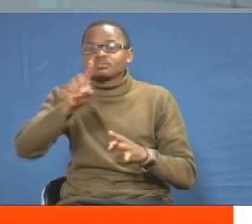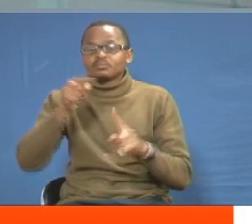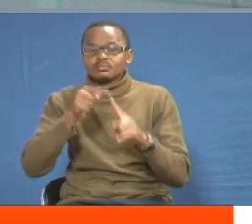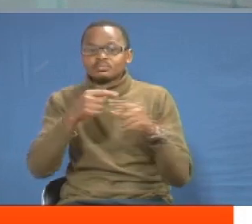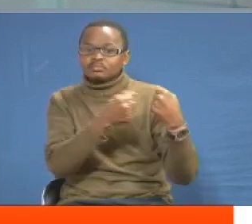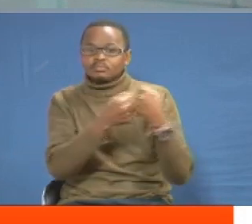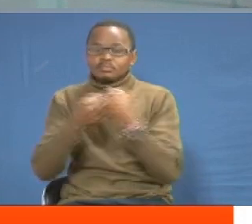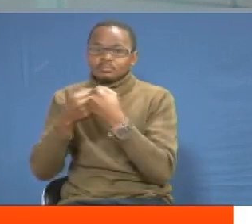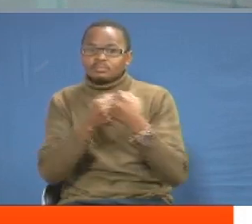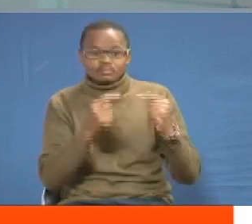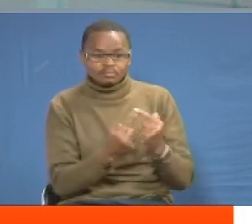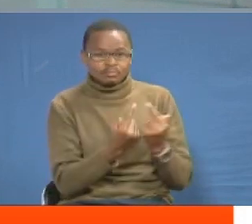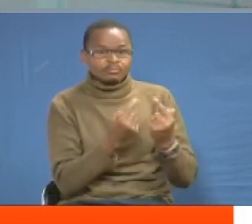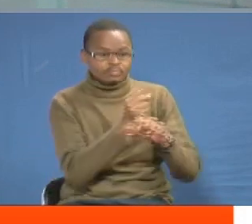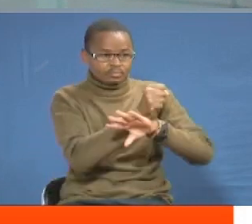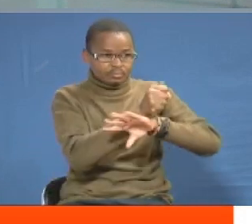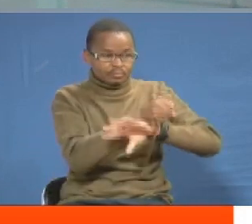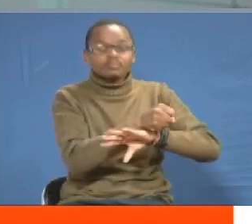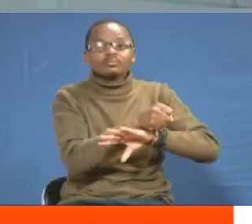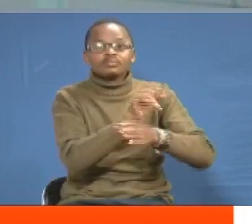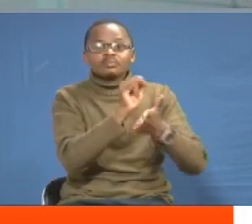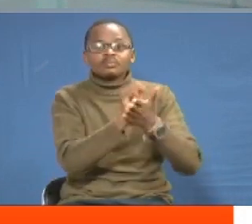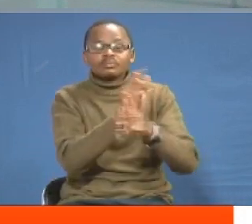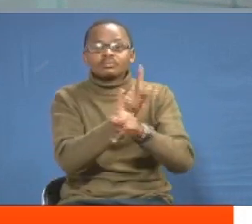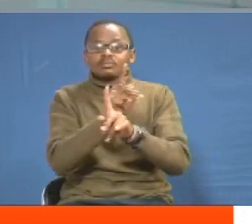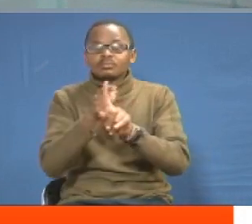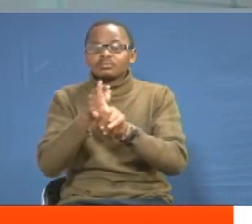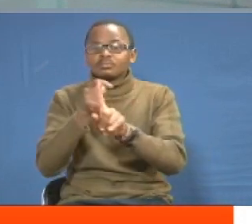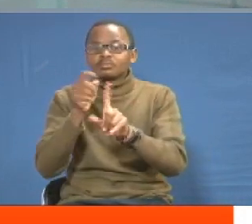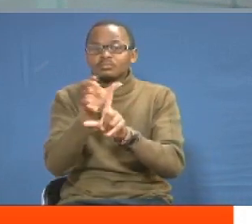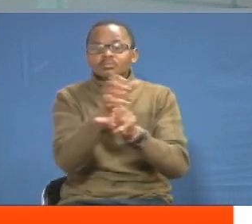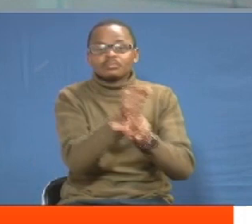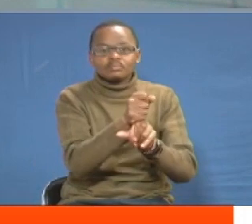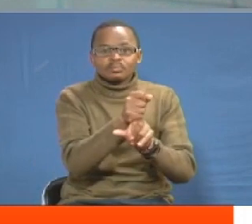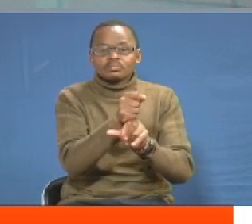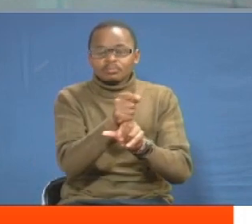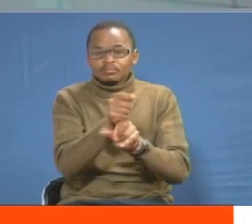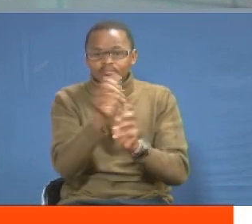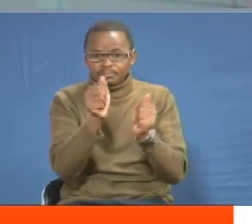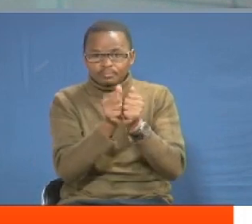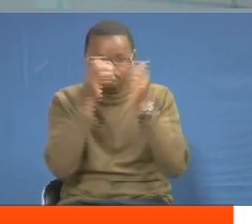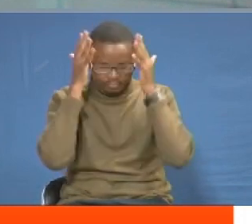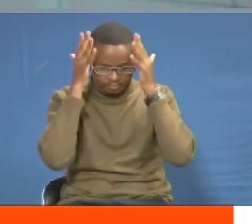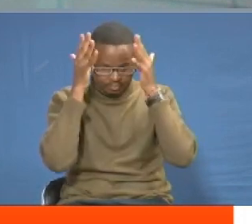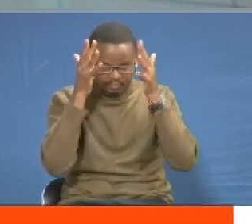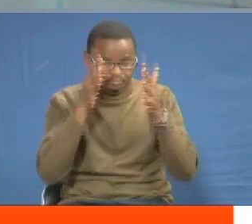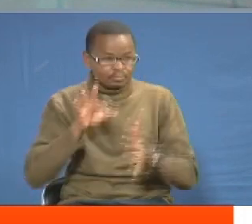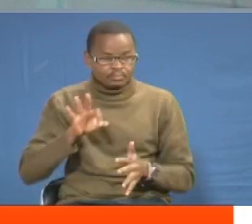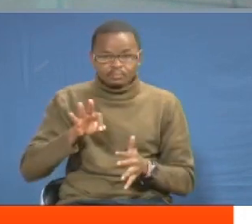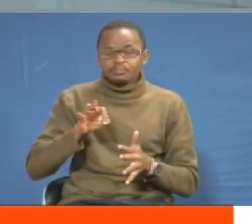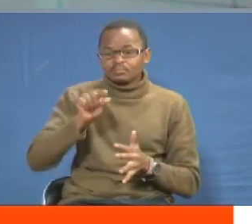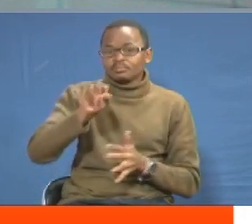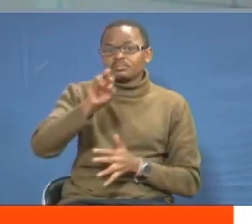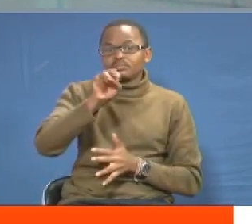2,000 girls to challenge violence and overcome the barriers that prevent them from achieving their potential, with a focus on the